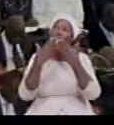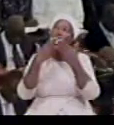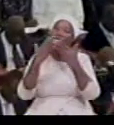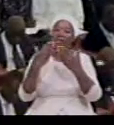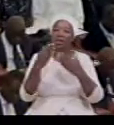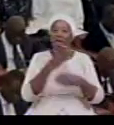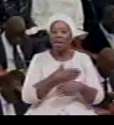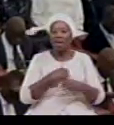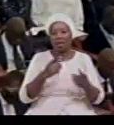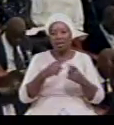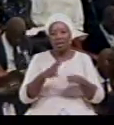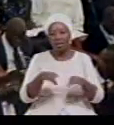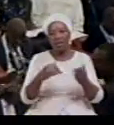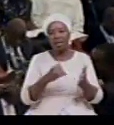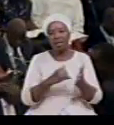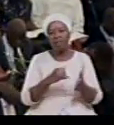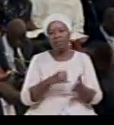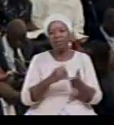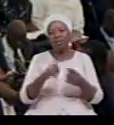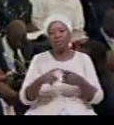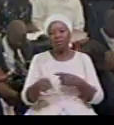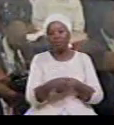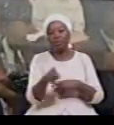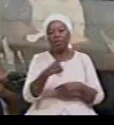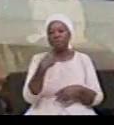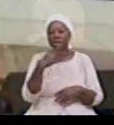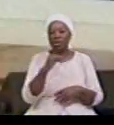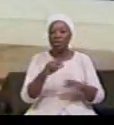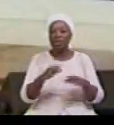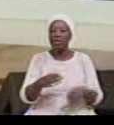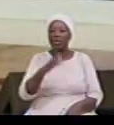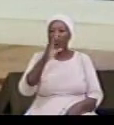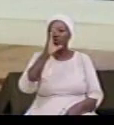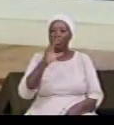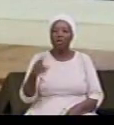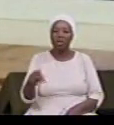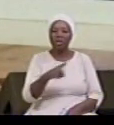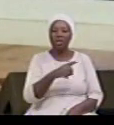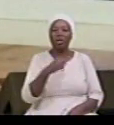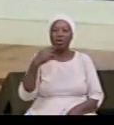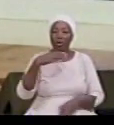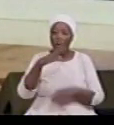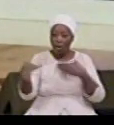it to them, saying, drink ye all of it.